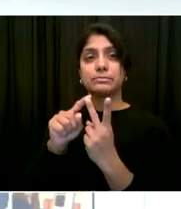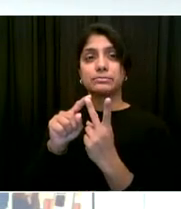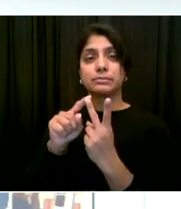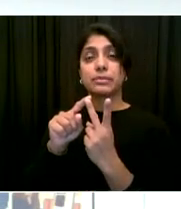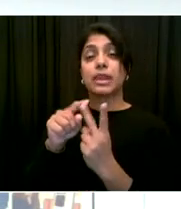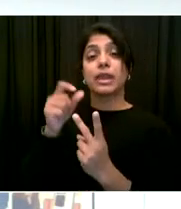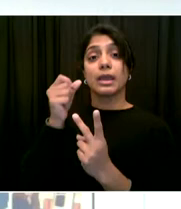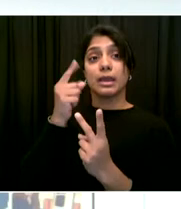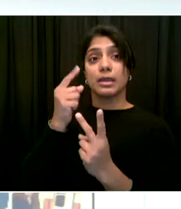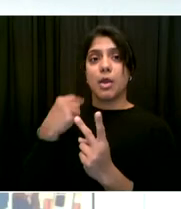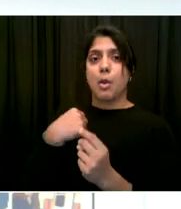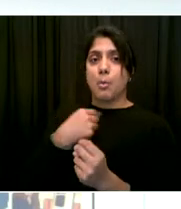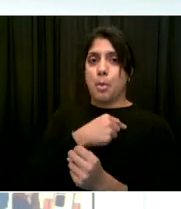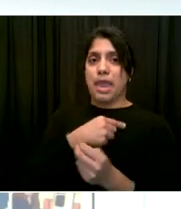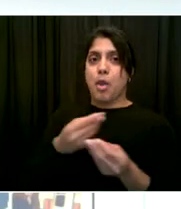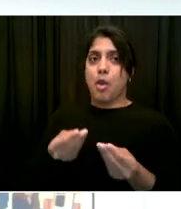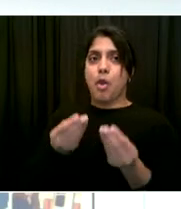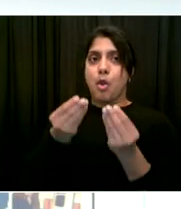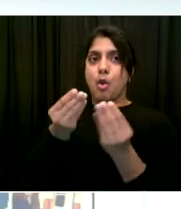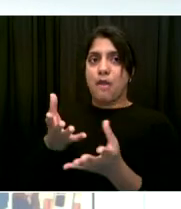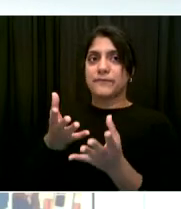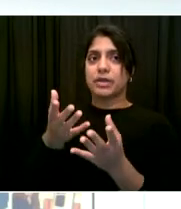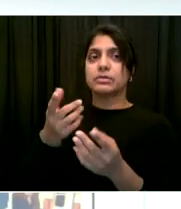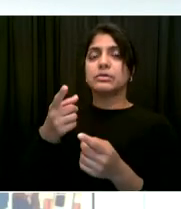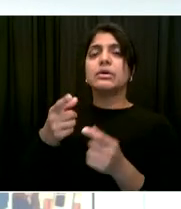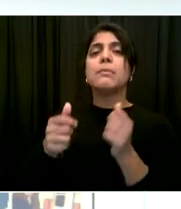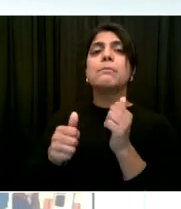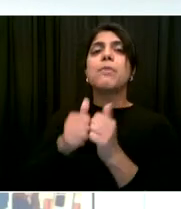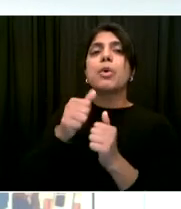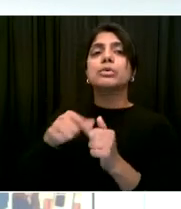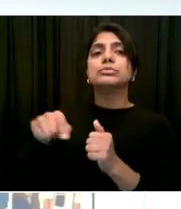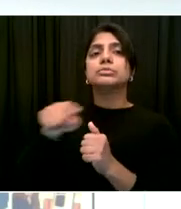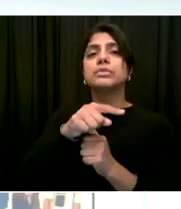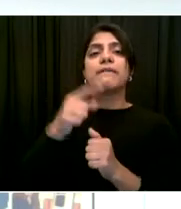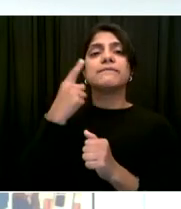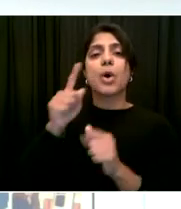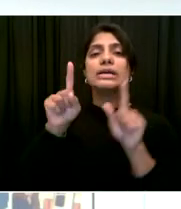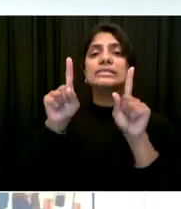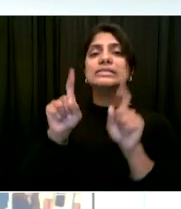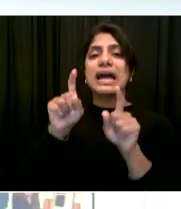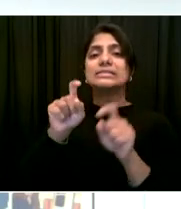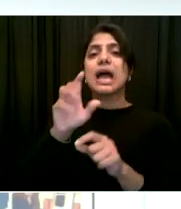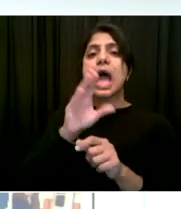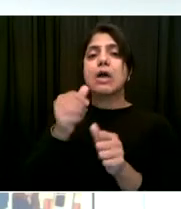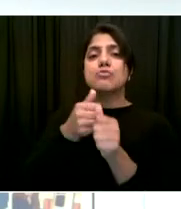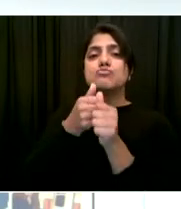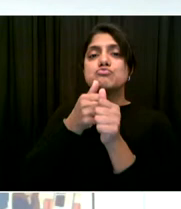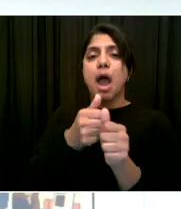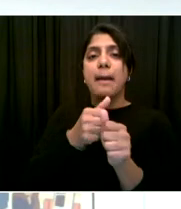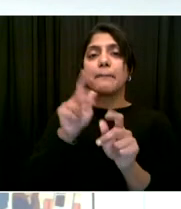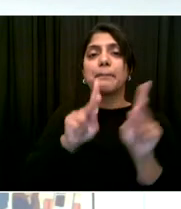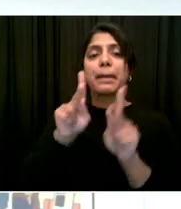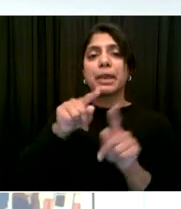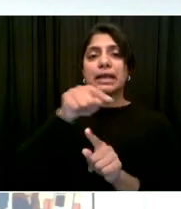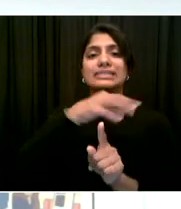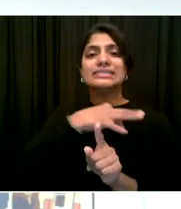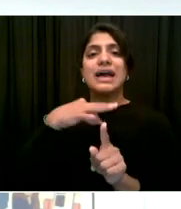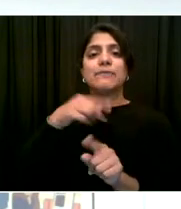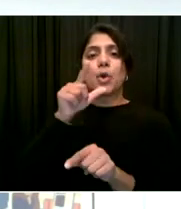and that includes students who are close contacts. So that has already happened over the last several